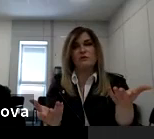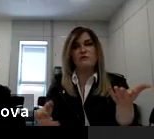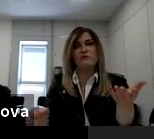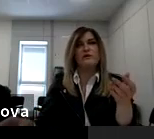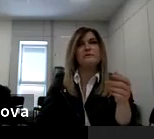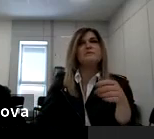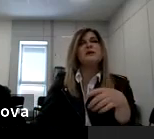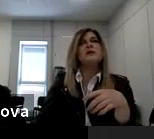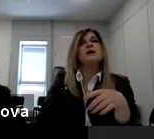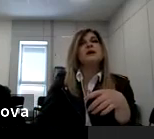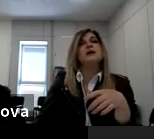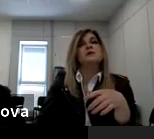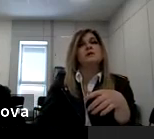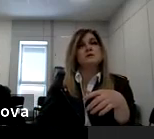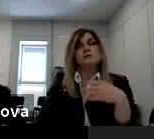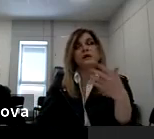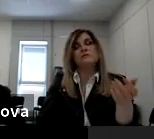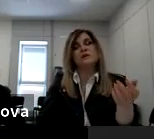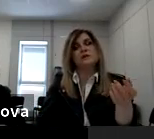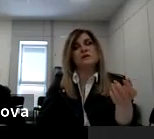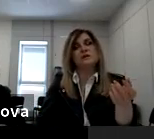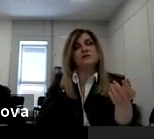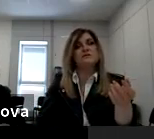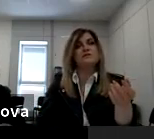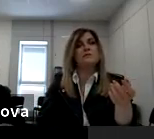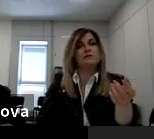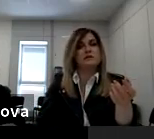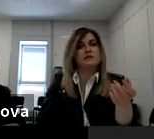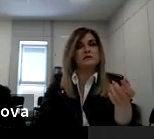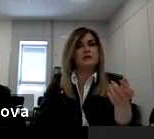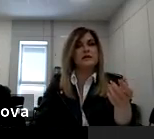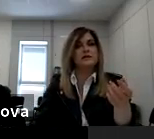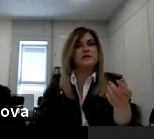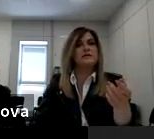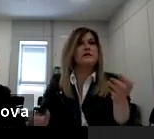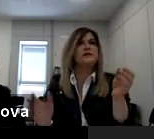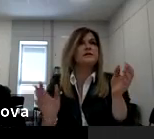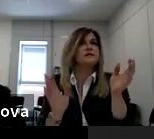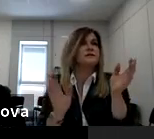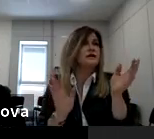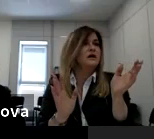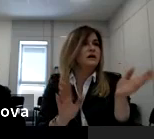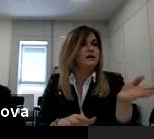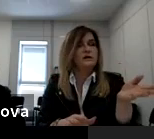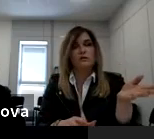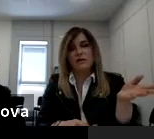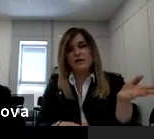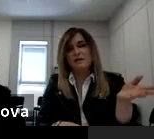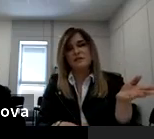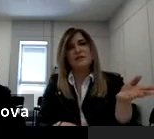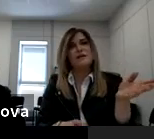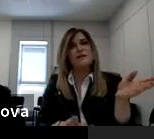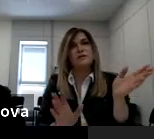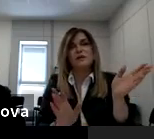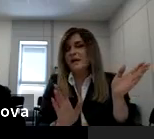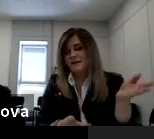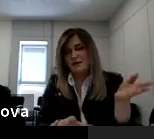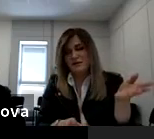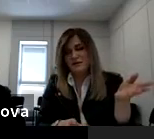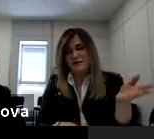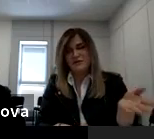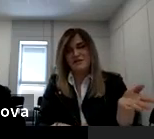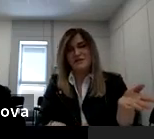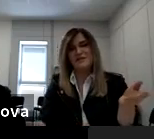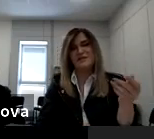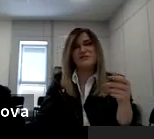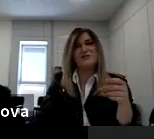in all four. And also we have many accessories for mounting laces in on any facade, on any type